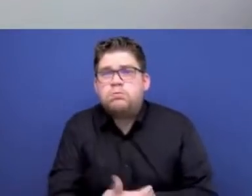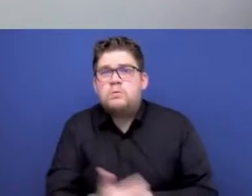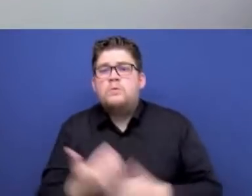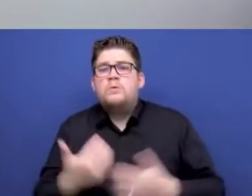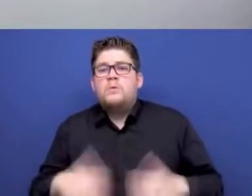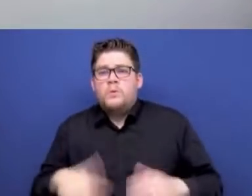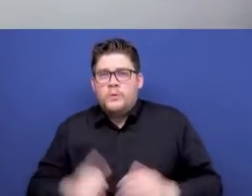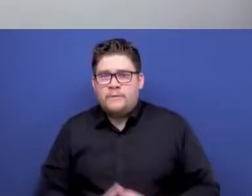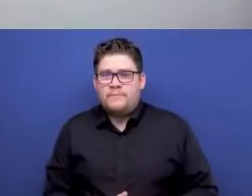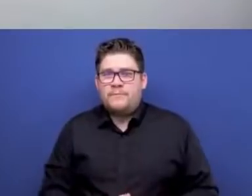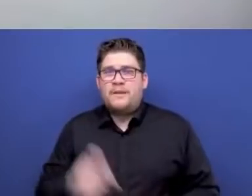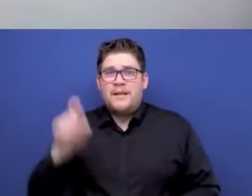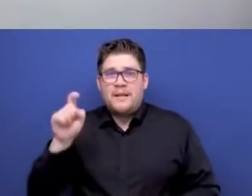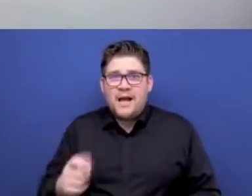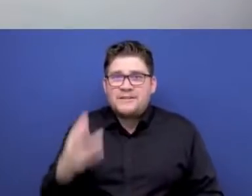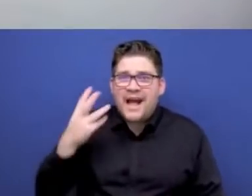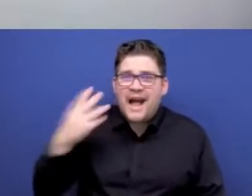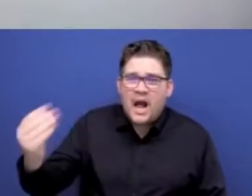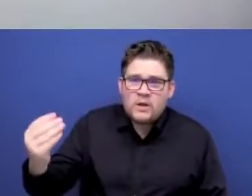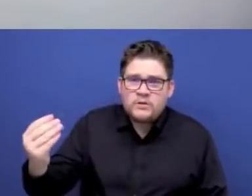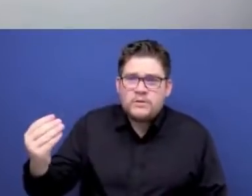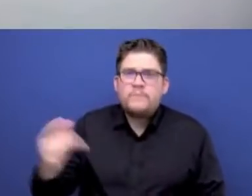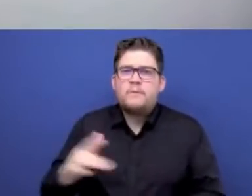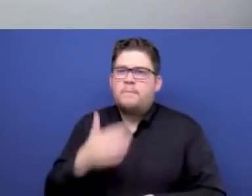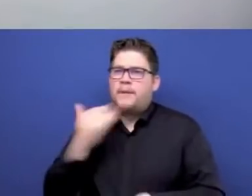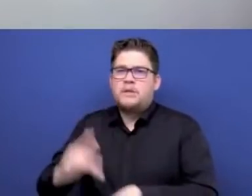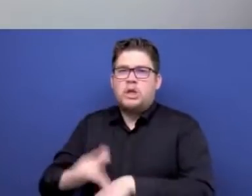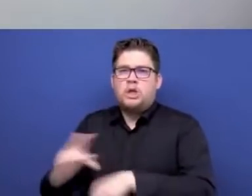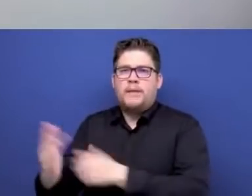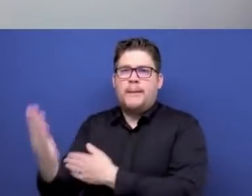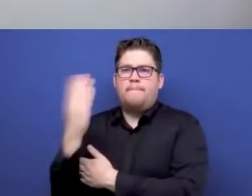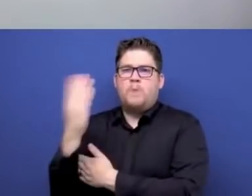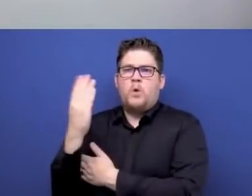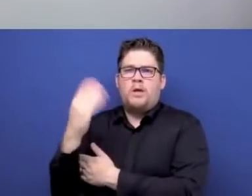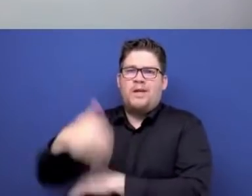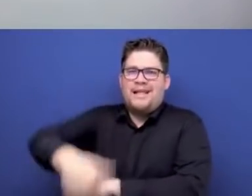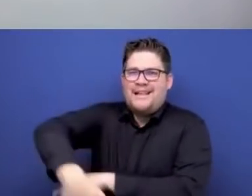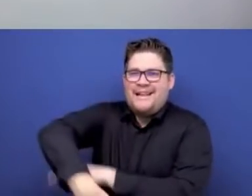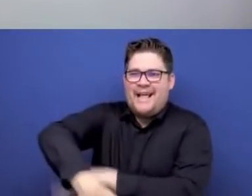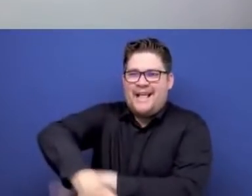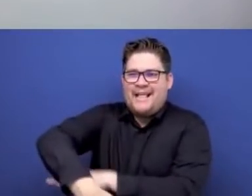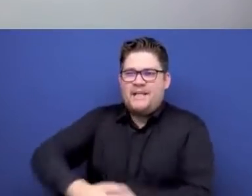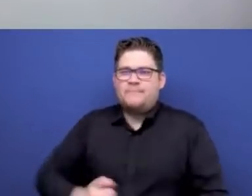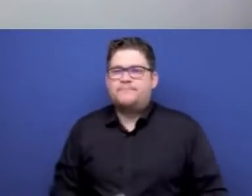or later in the evening, drinking plenty of water or